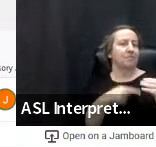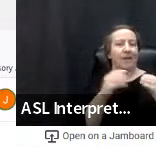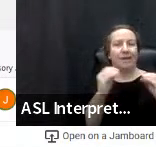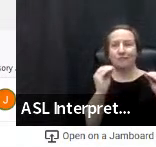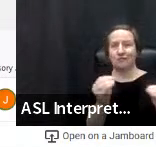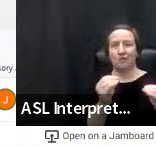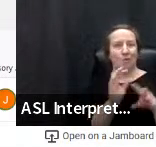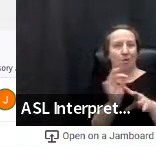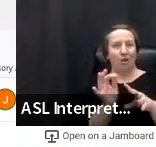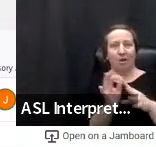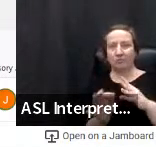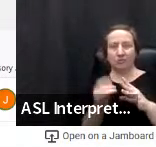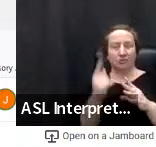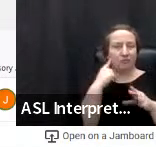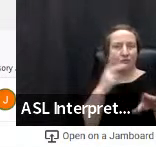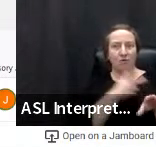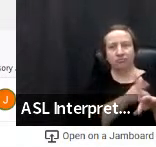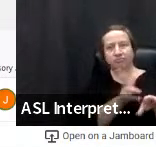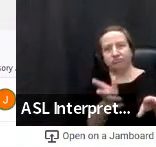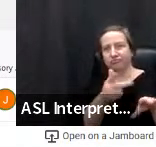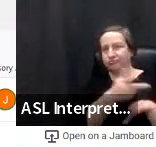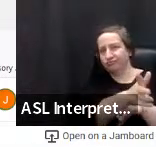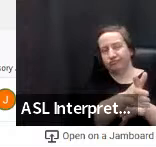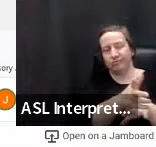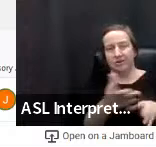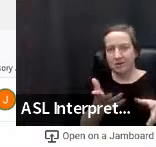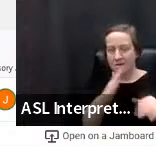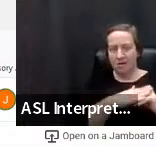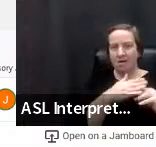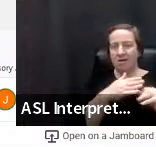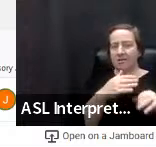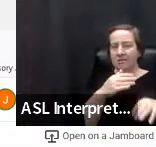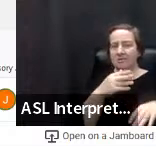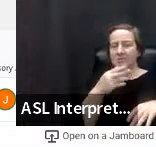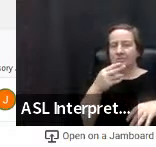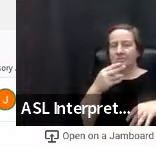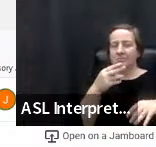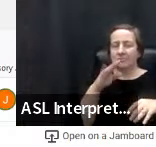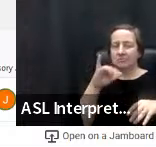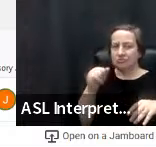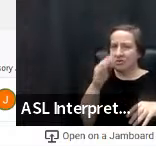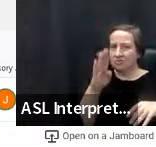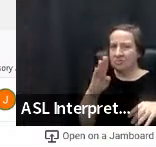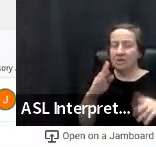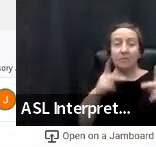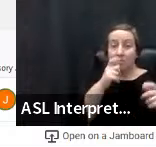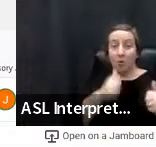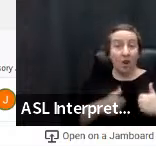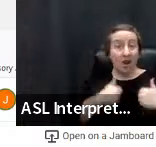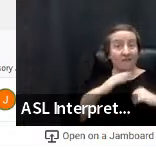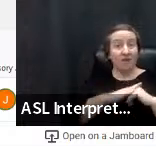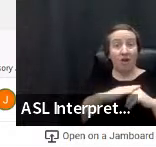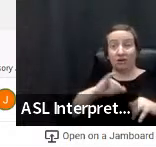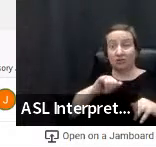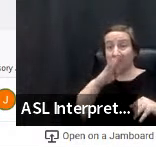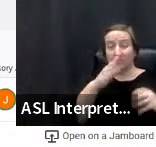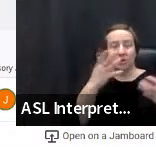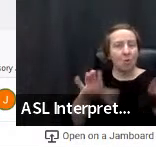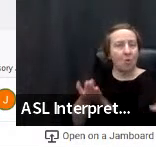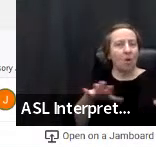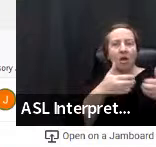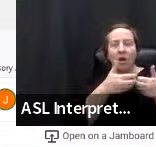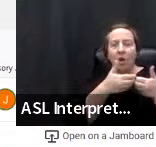interchange option. As was discussed earlier, the residents of Marine Drive do not want to lose their access